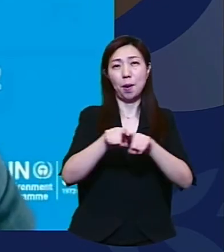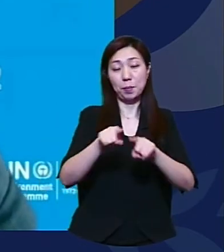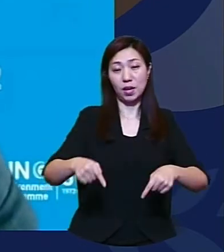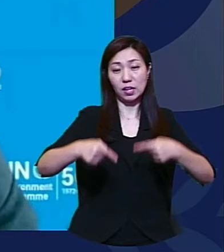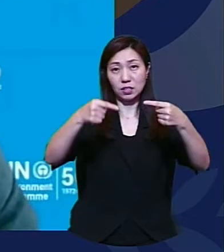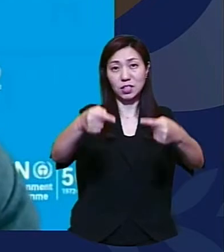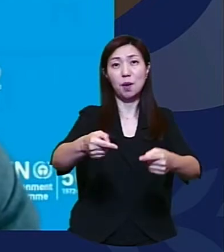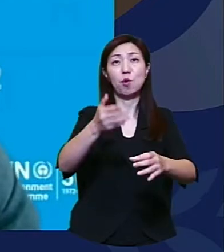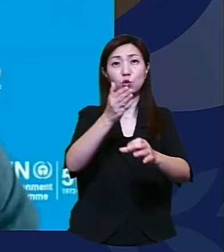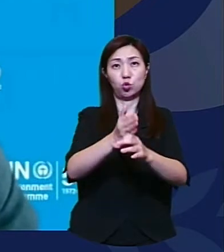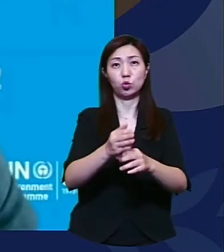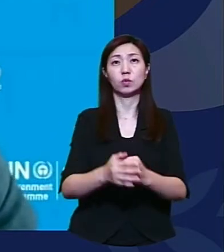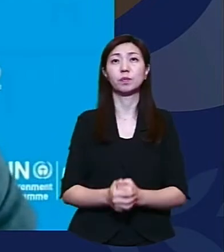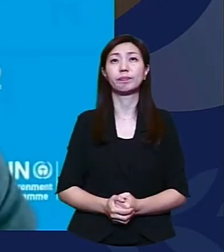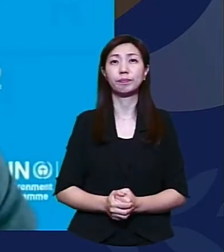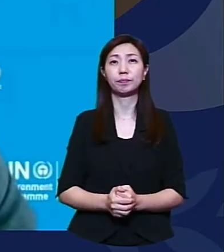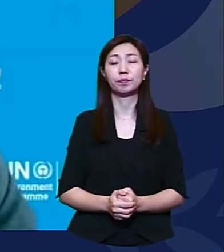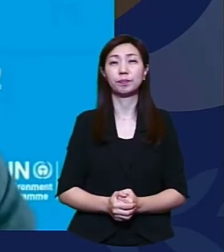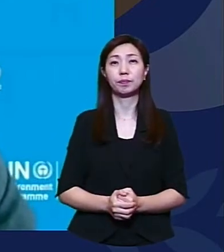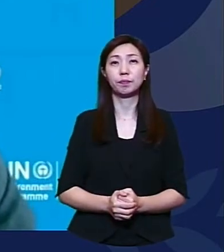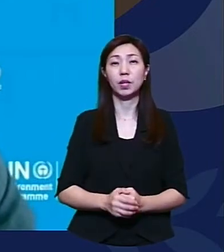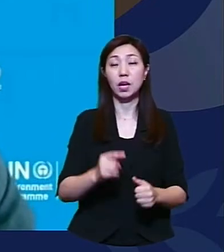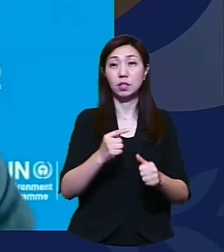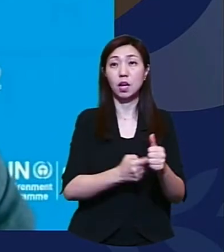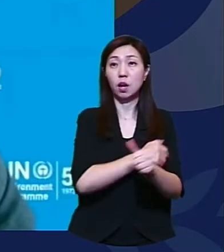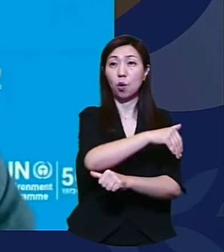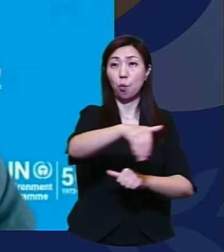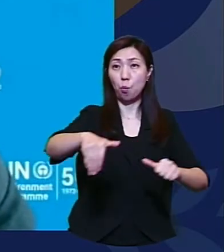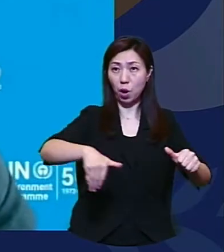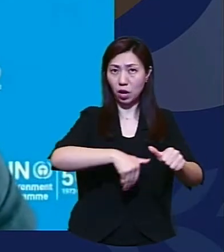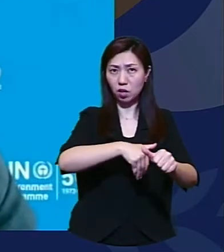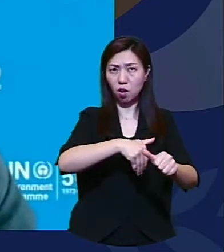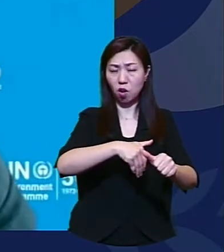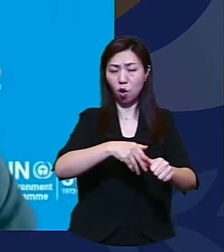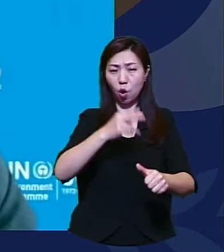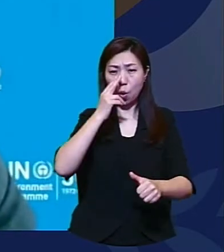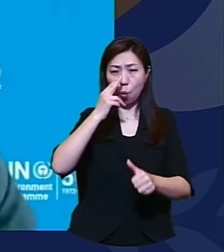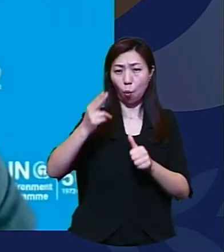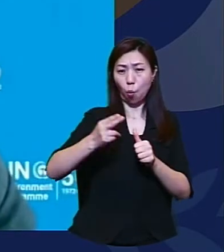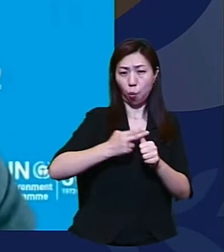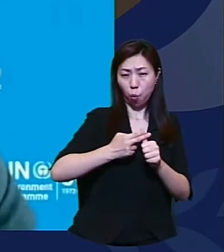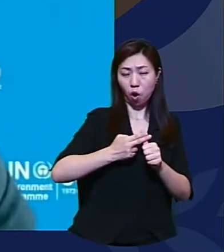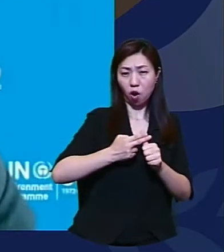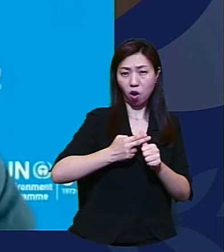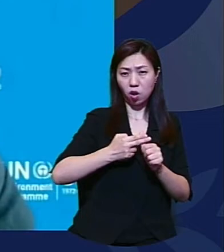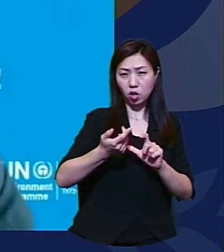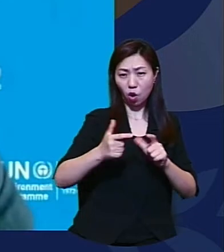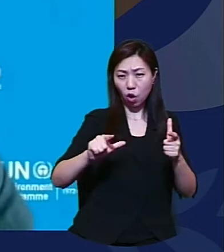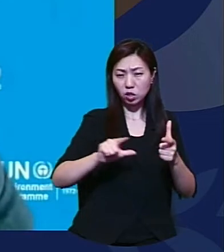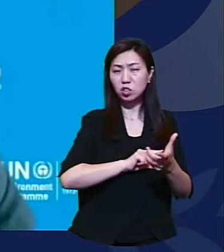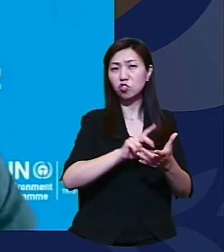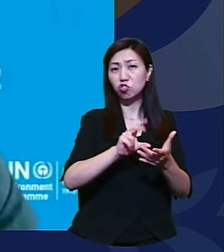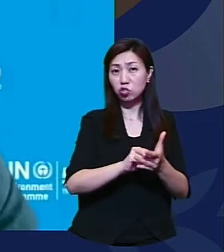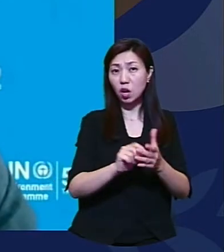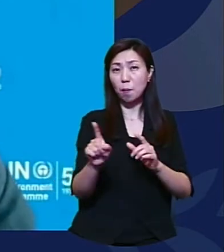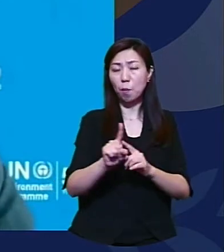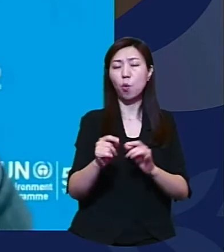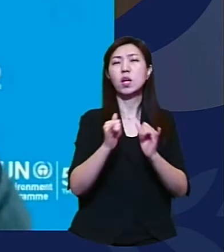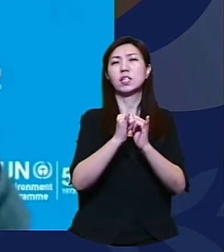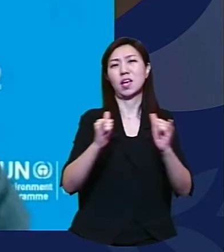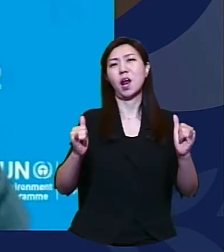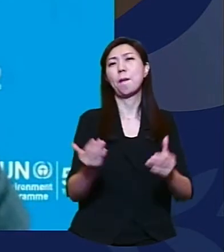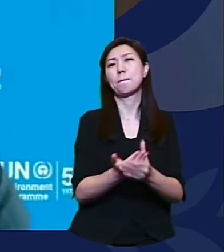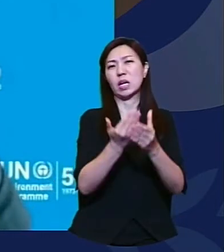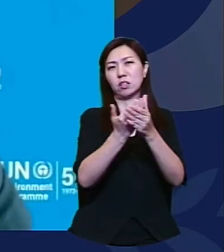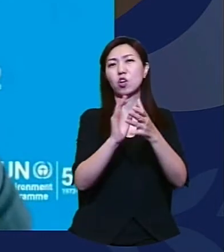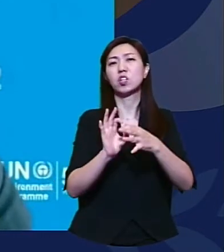of environmental issues are actually people development issues. If you think about where